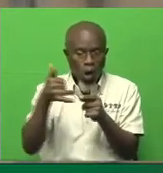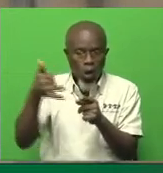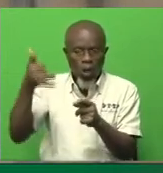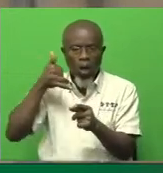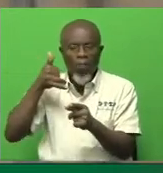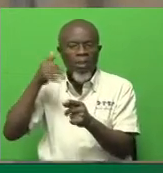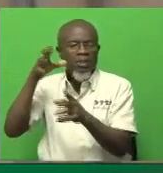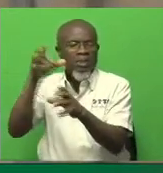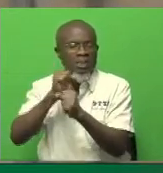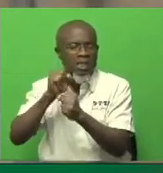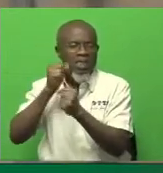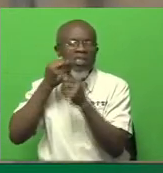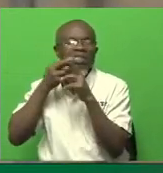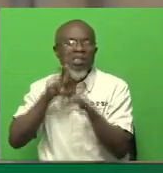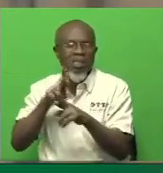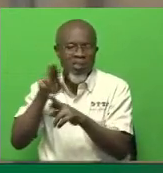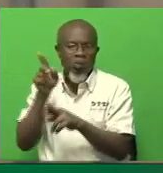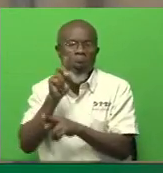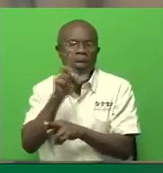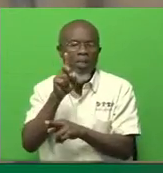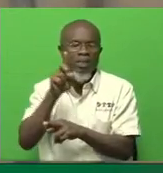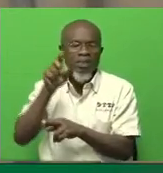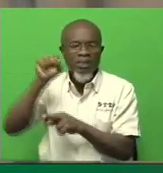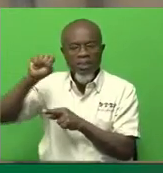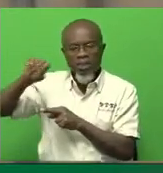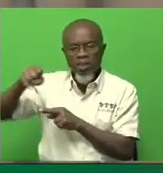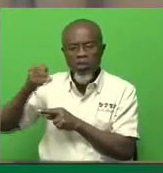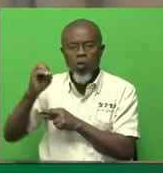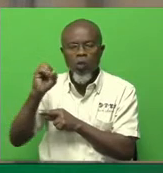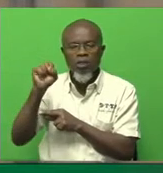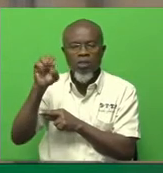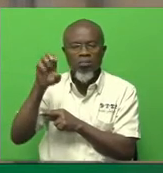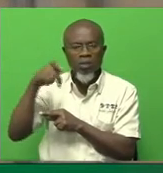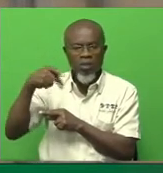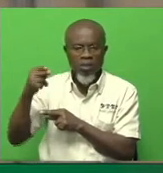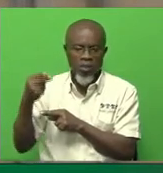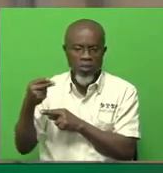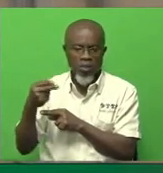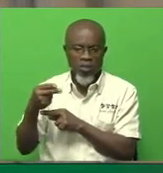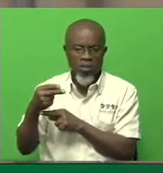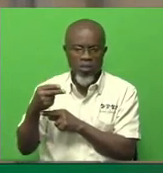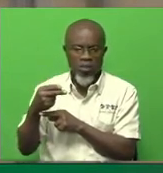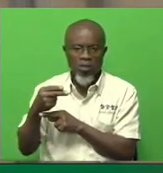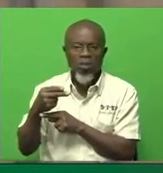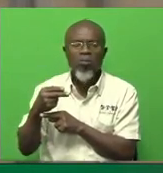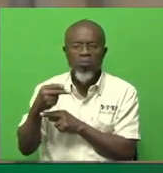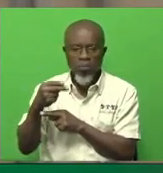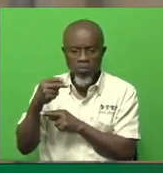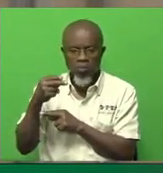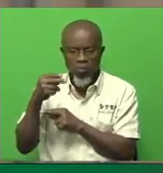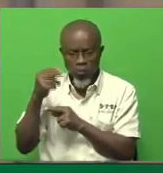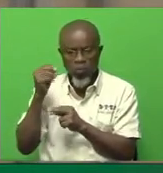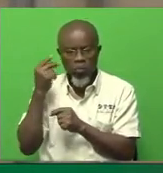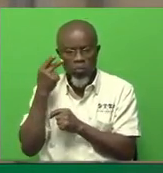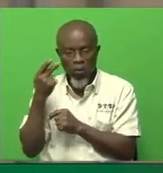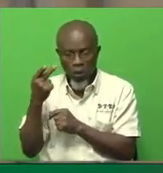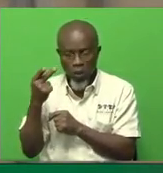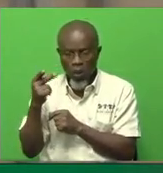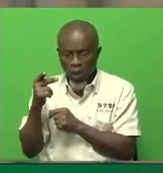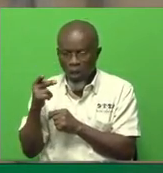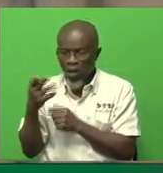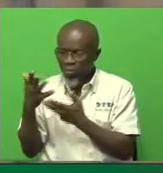within 20 minutes of my arrival at the health center I was already hanging heading out my results in hand